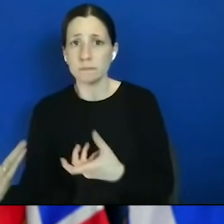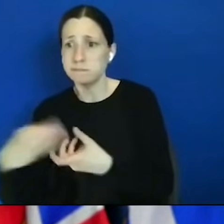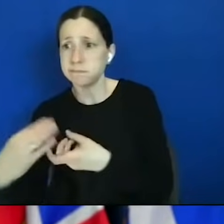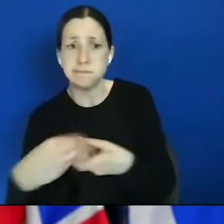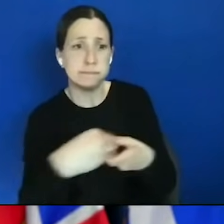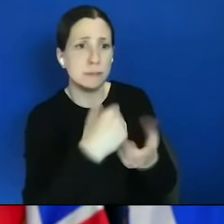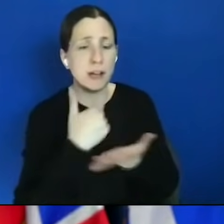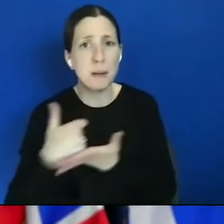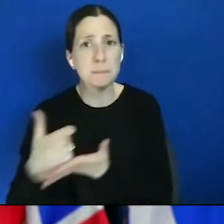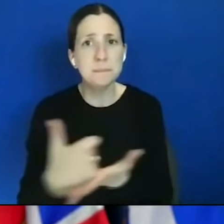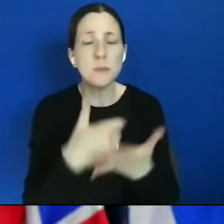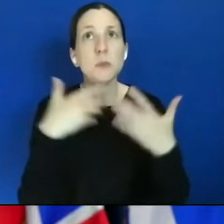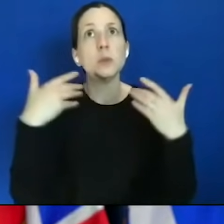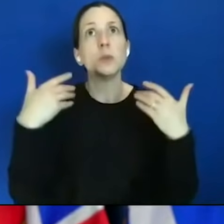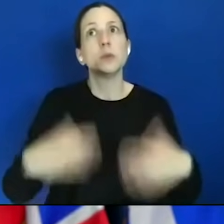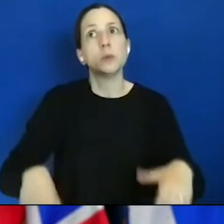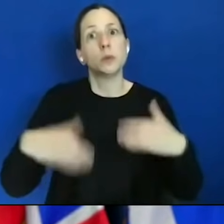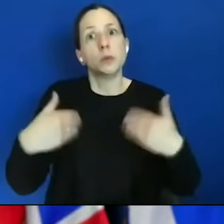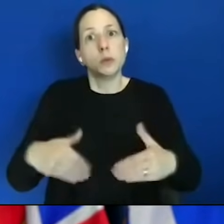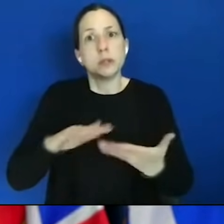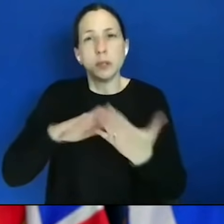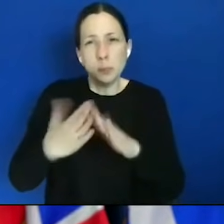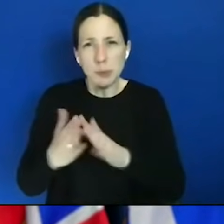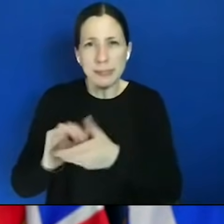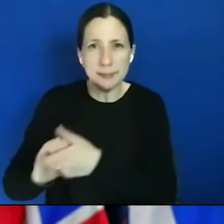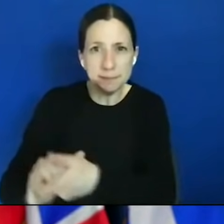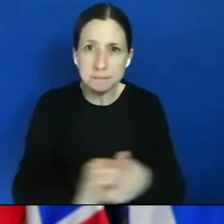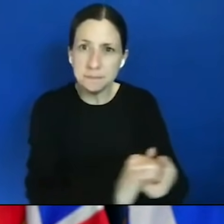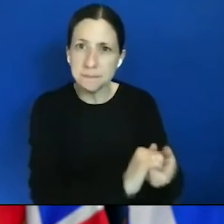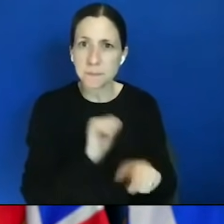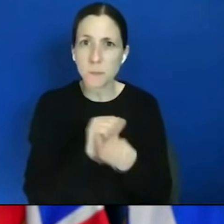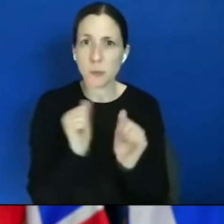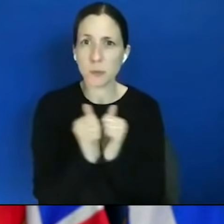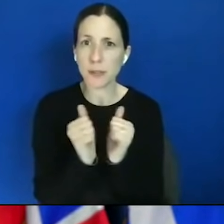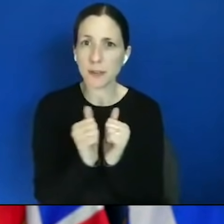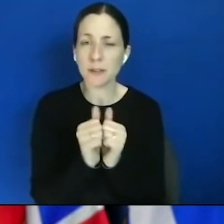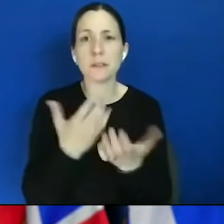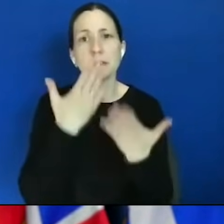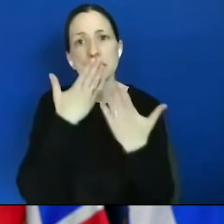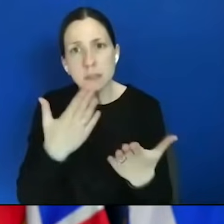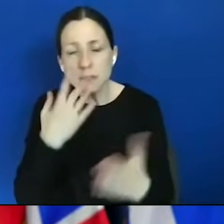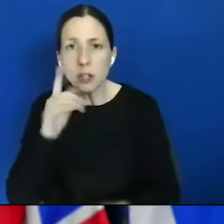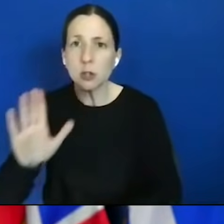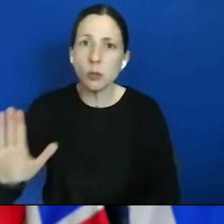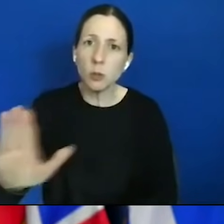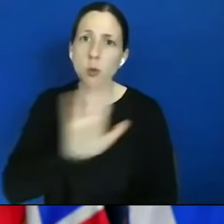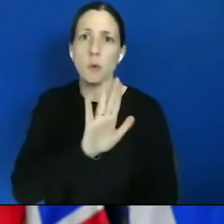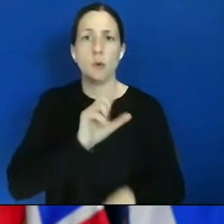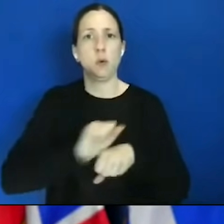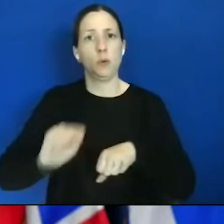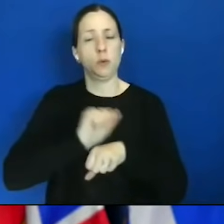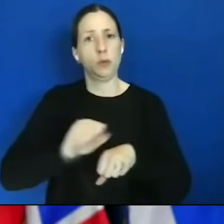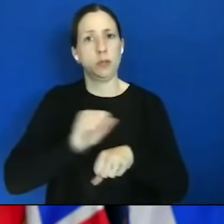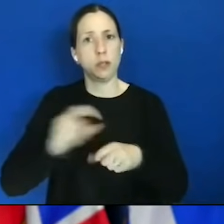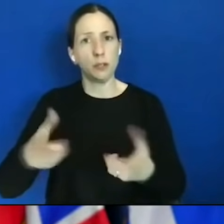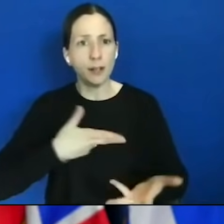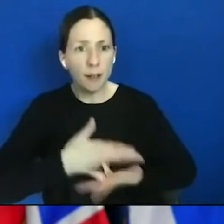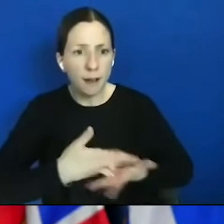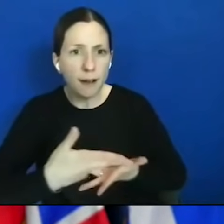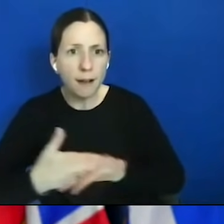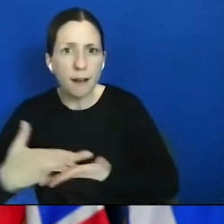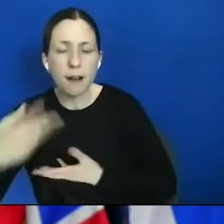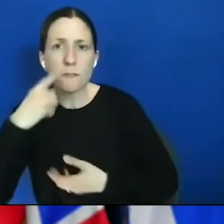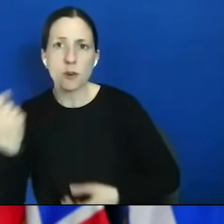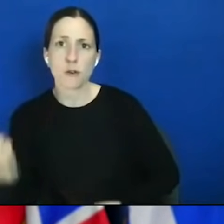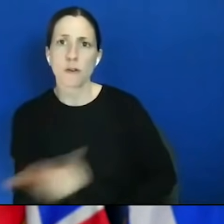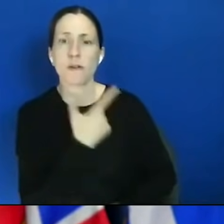effort. This is a true community effort, and we are truly honored by all of your service and your commitment to one another, and to all of those